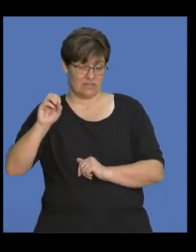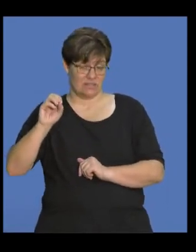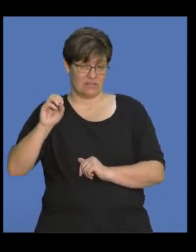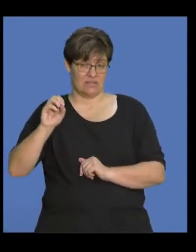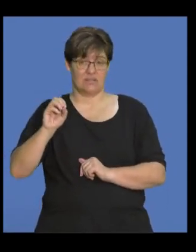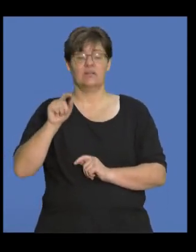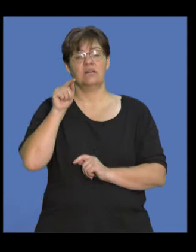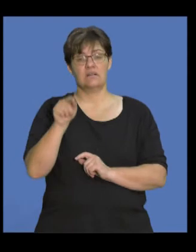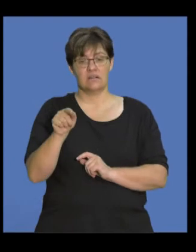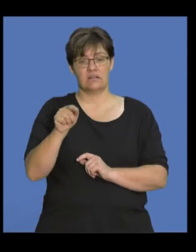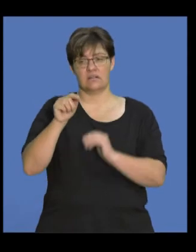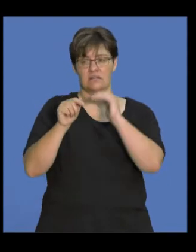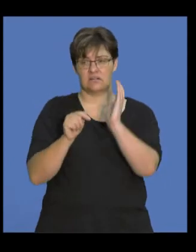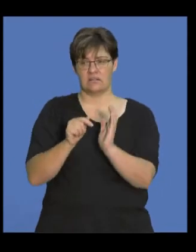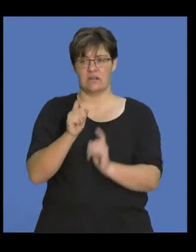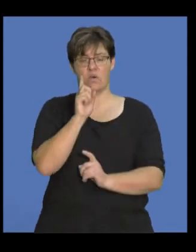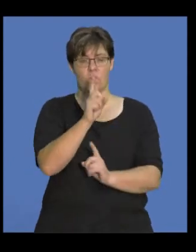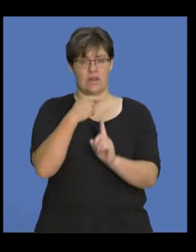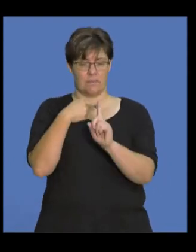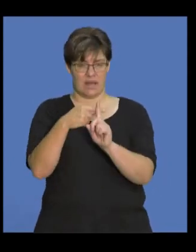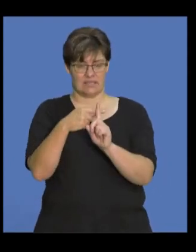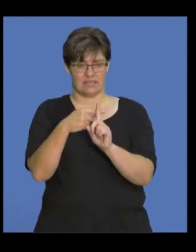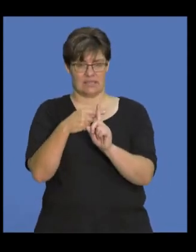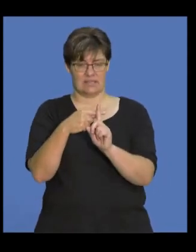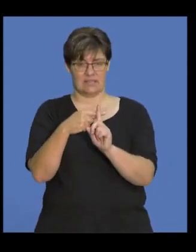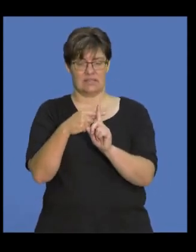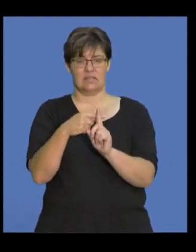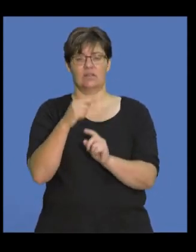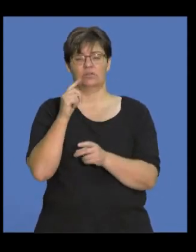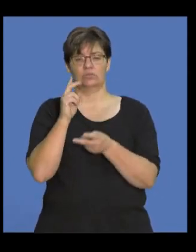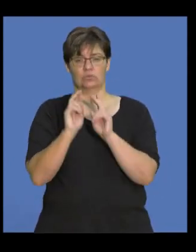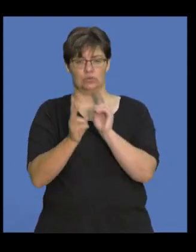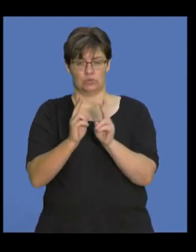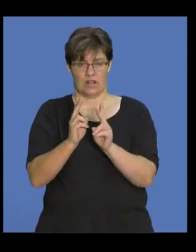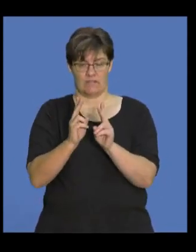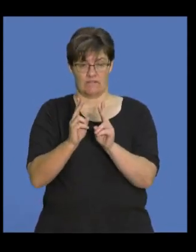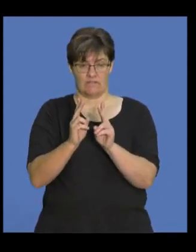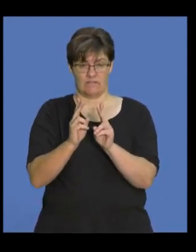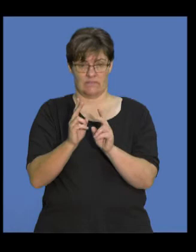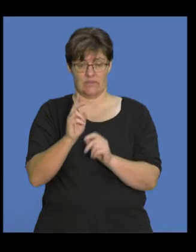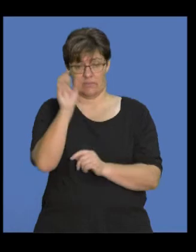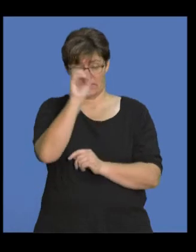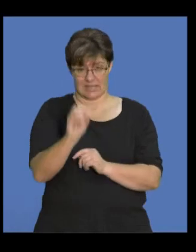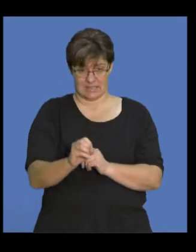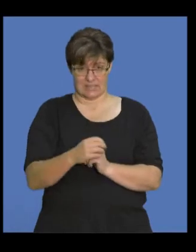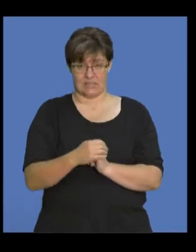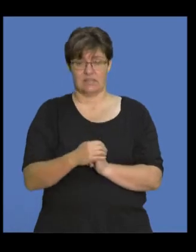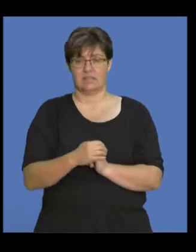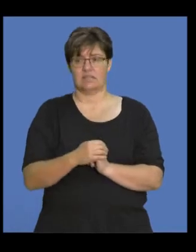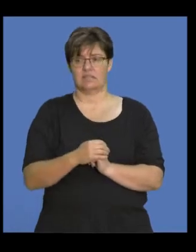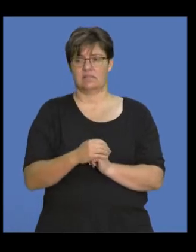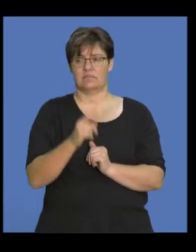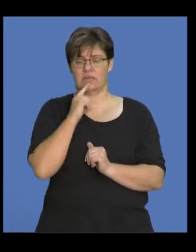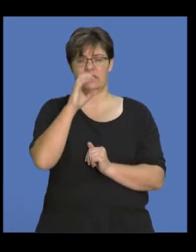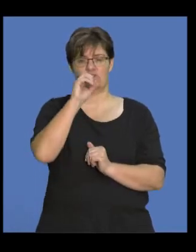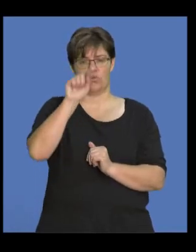649,800 into 1 plus the interest now went down to 12%,